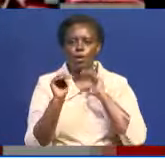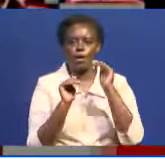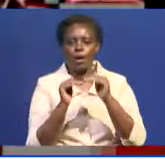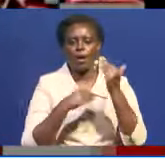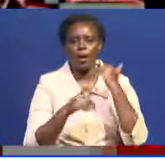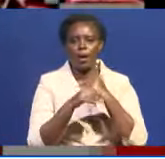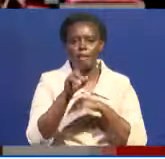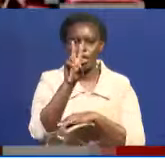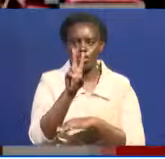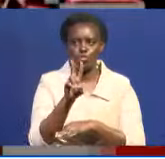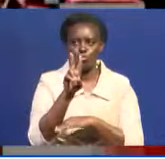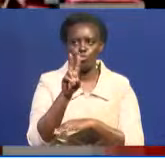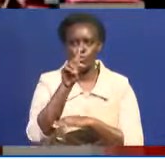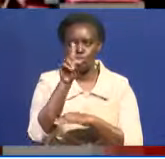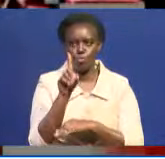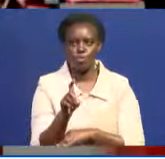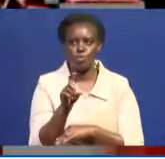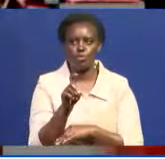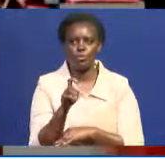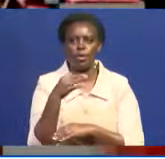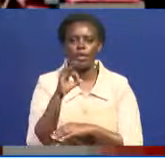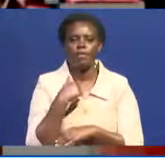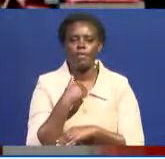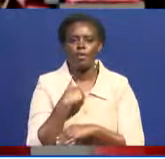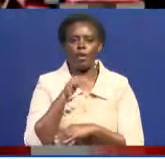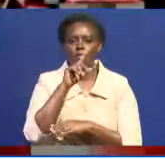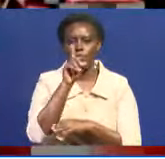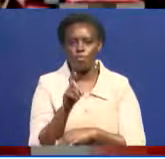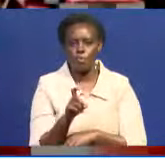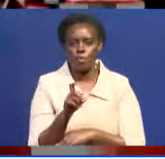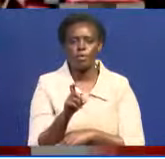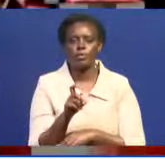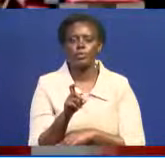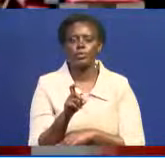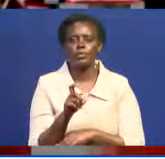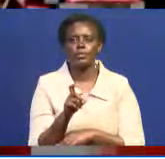supplementary questions. If you have them. If none, then...